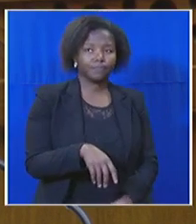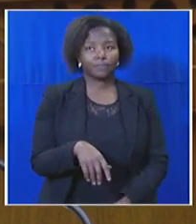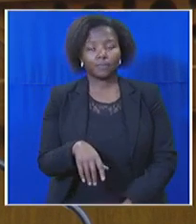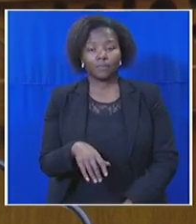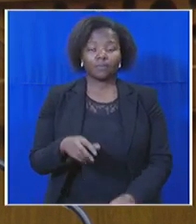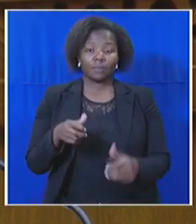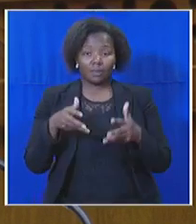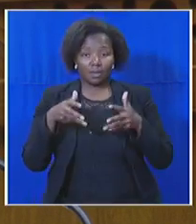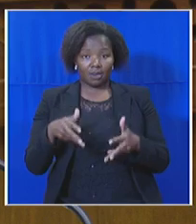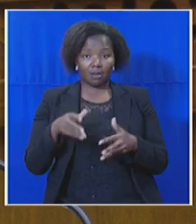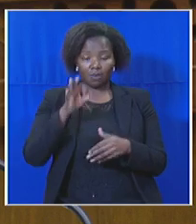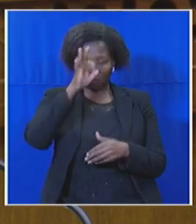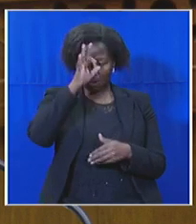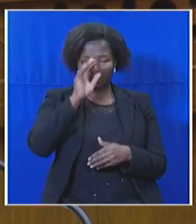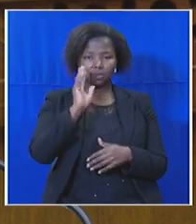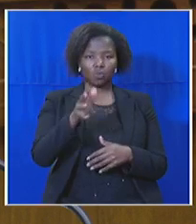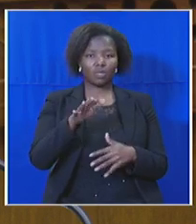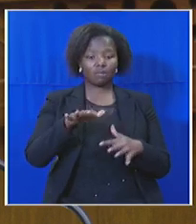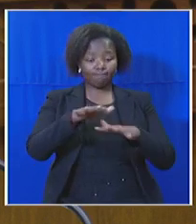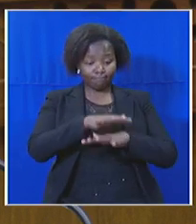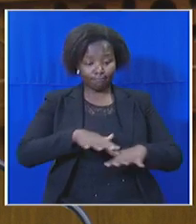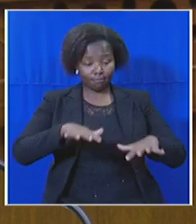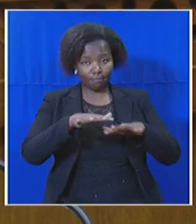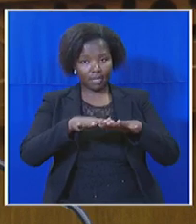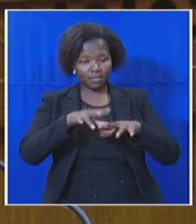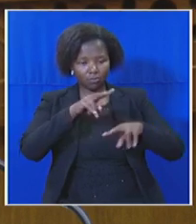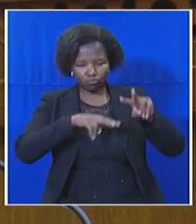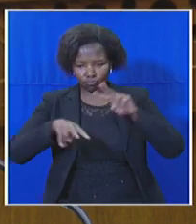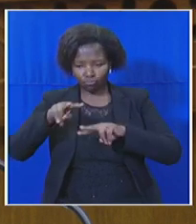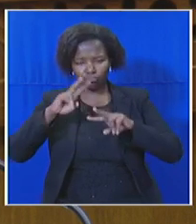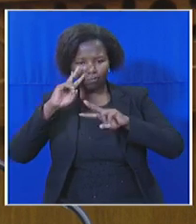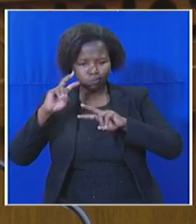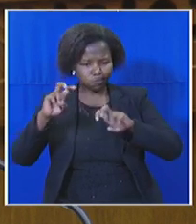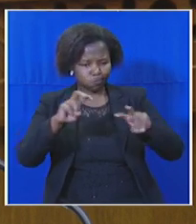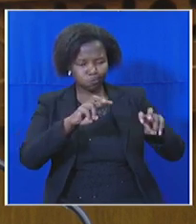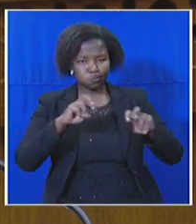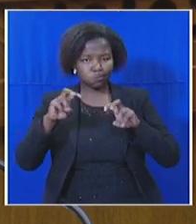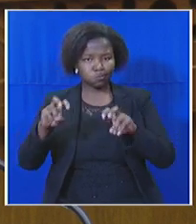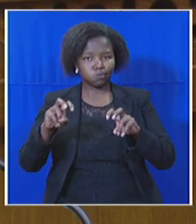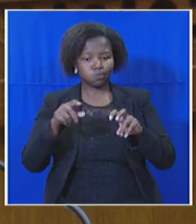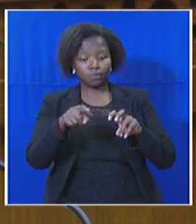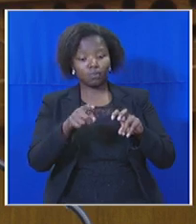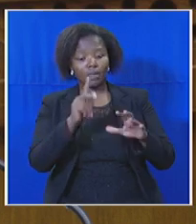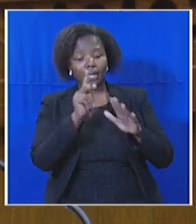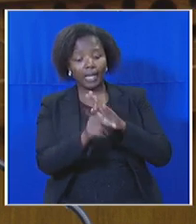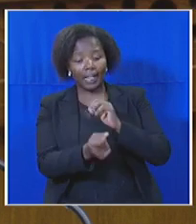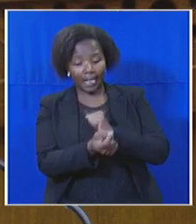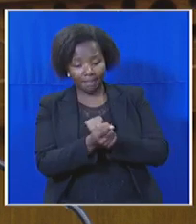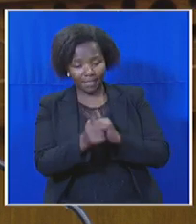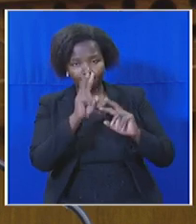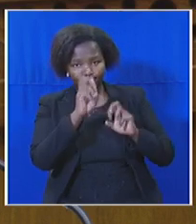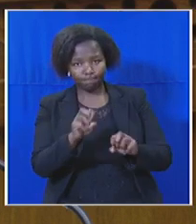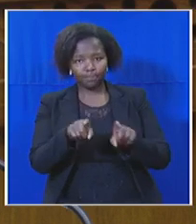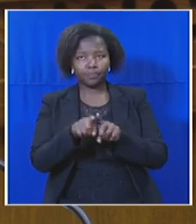will conduct on-site investigations assessing the circumstances under which members have been killed, Station and